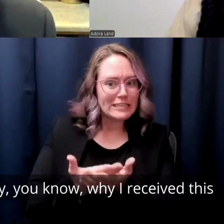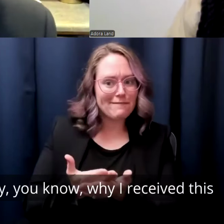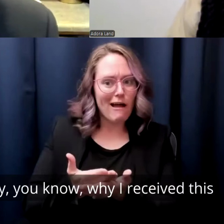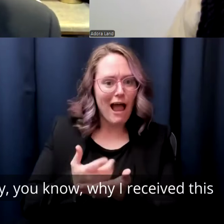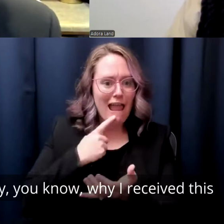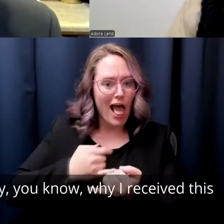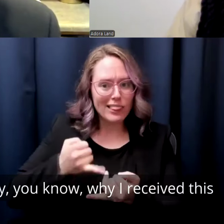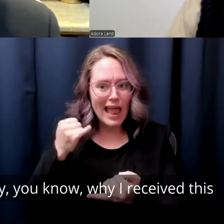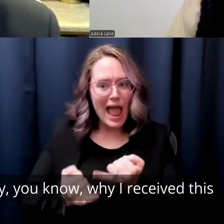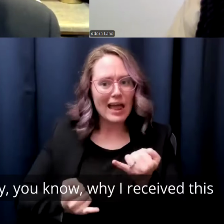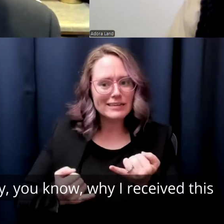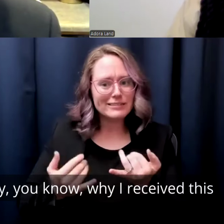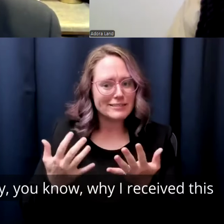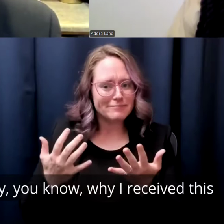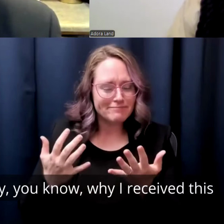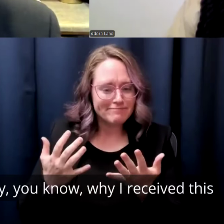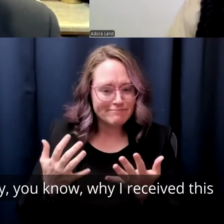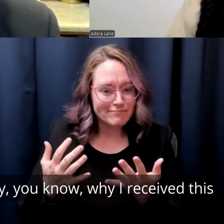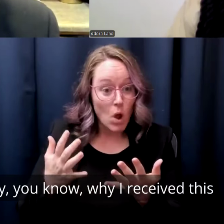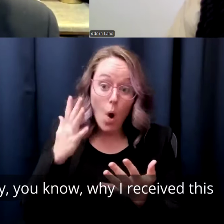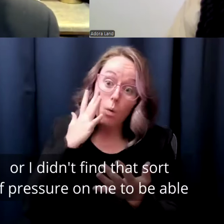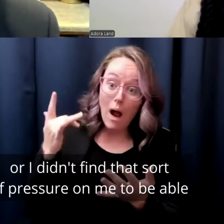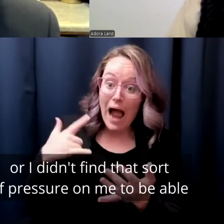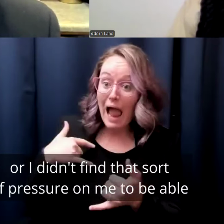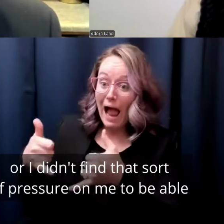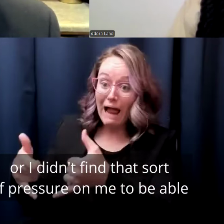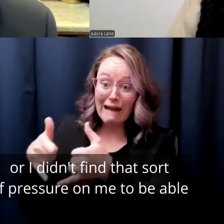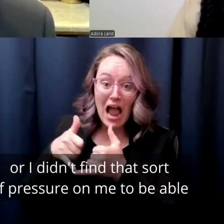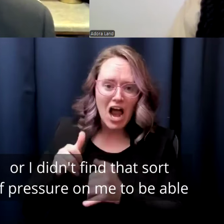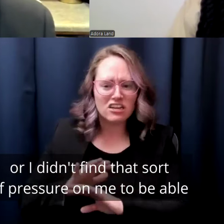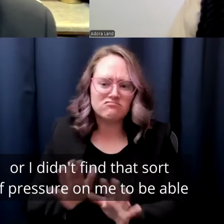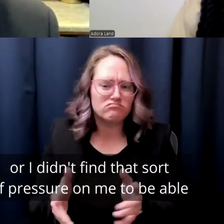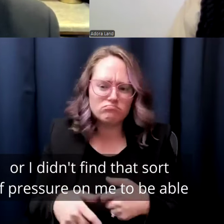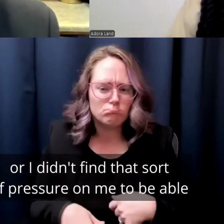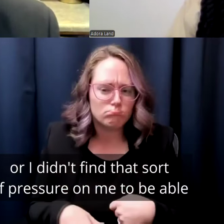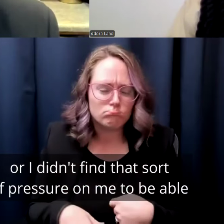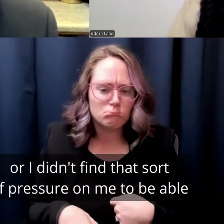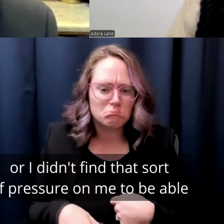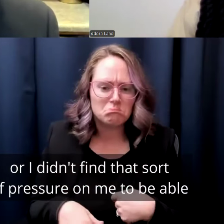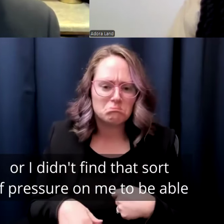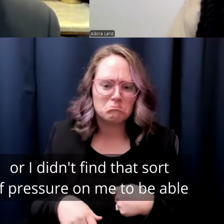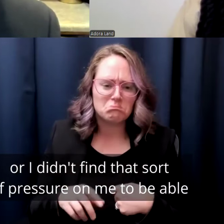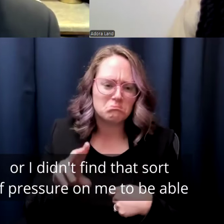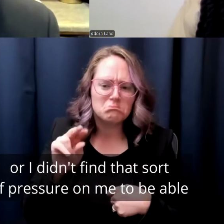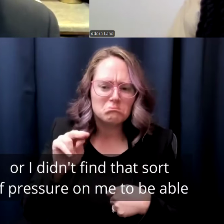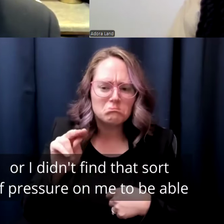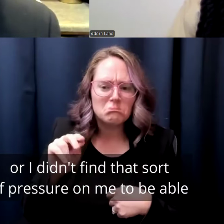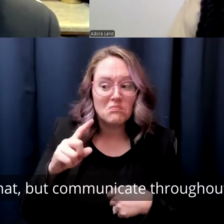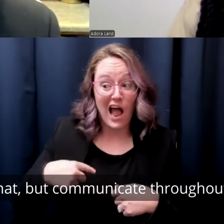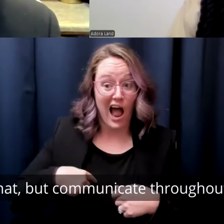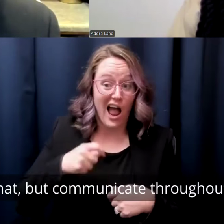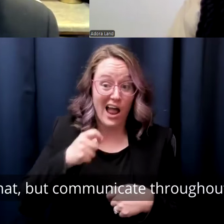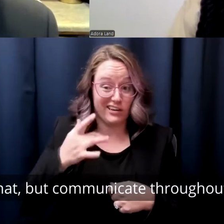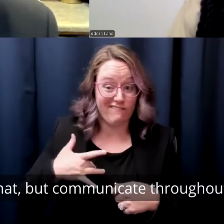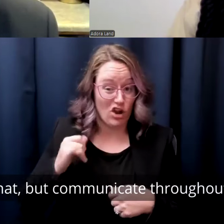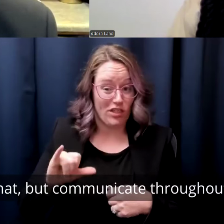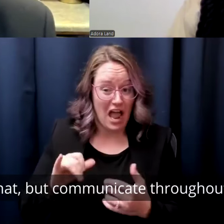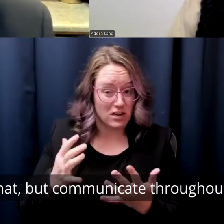to say, why I received this or how, I didn't find that sort of pressure on me to be able to do